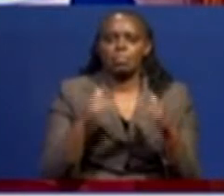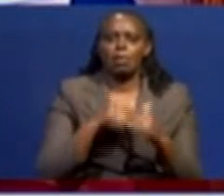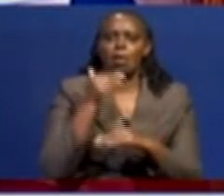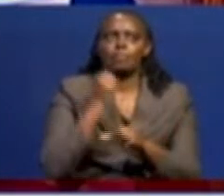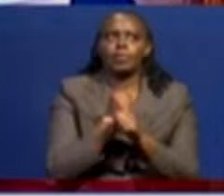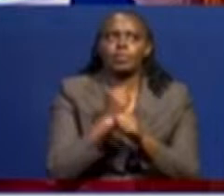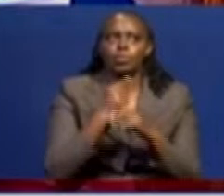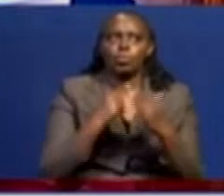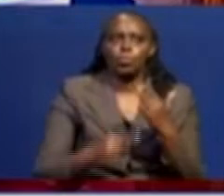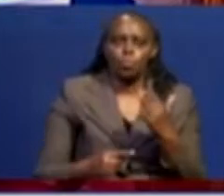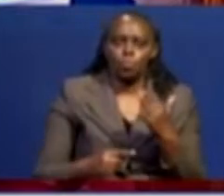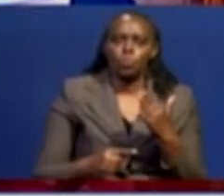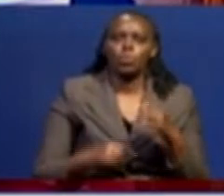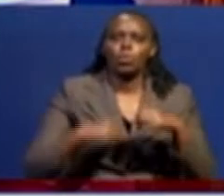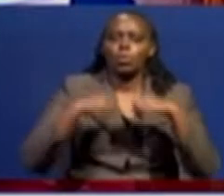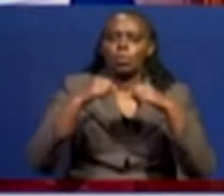after?